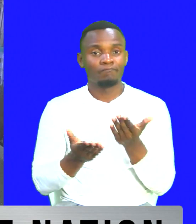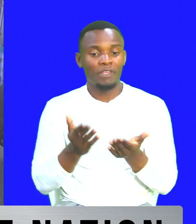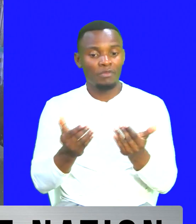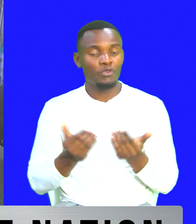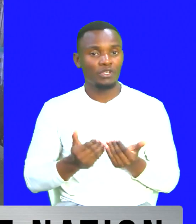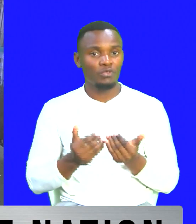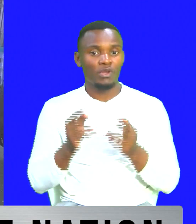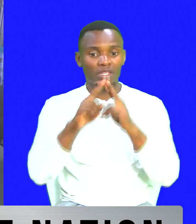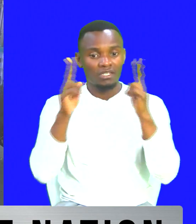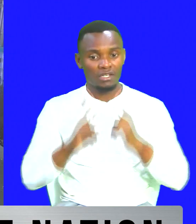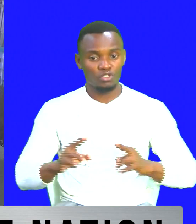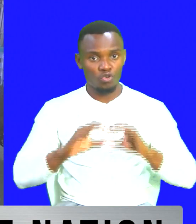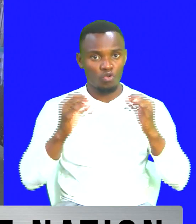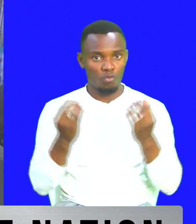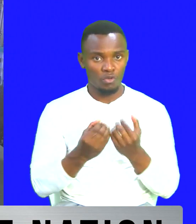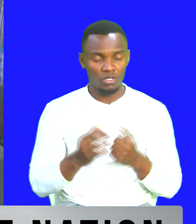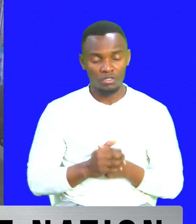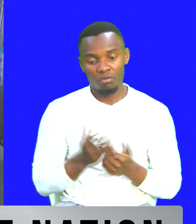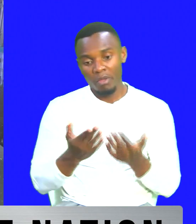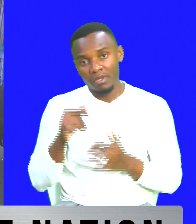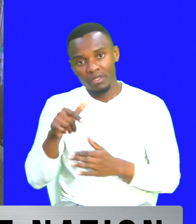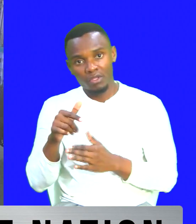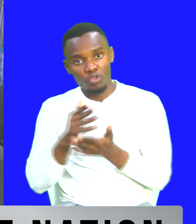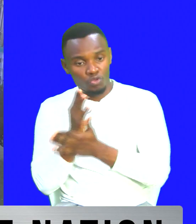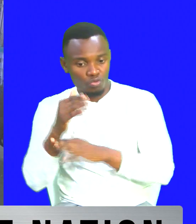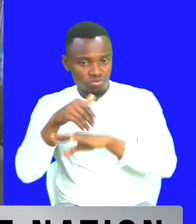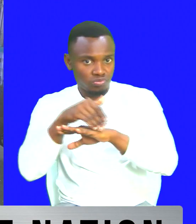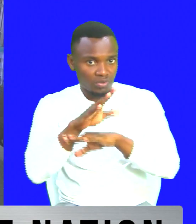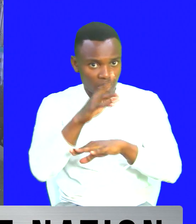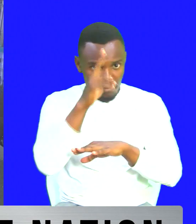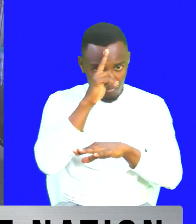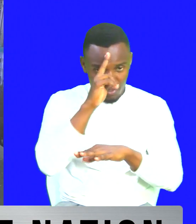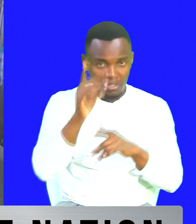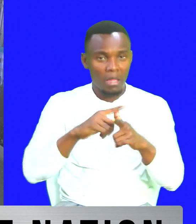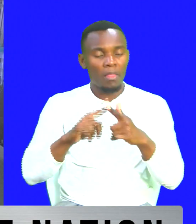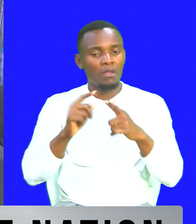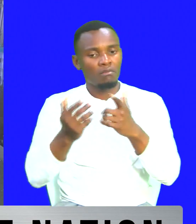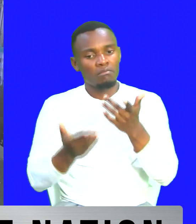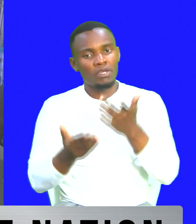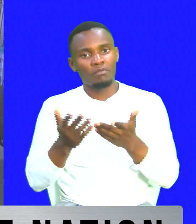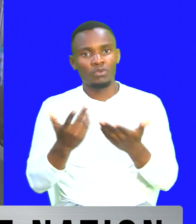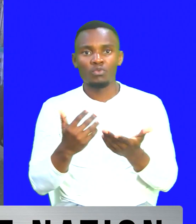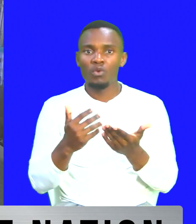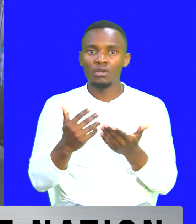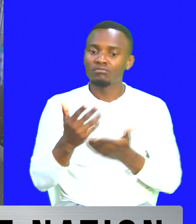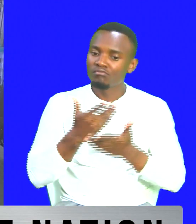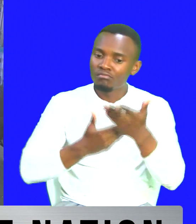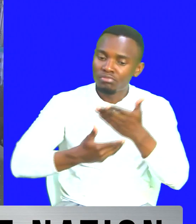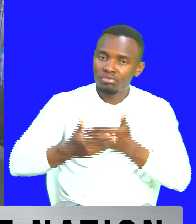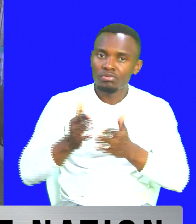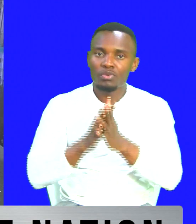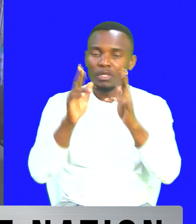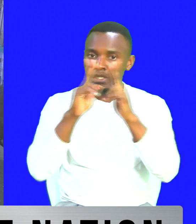community for many other things. So these are some of the ways that you network with the international communities for you to be in a good book with